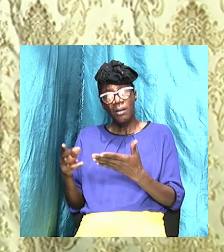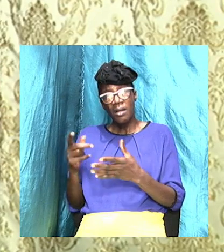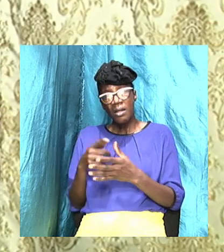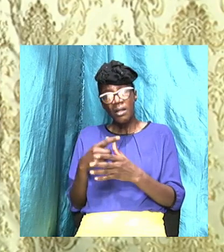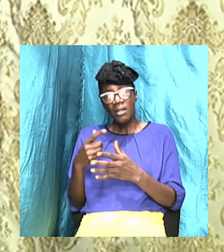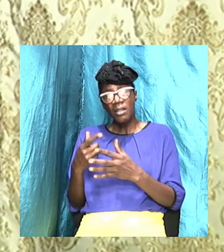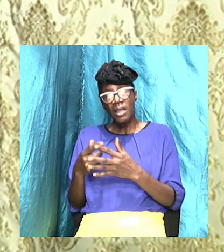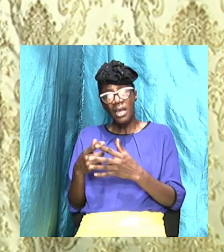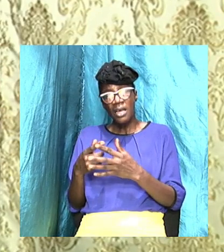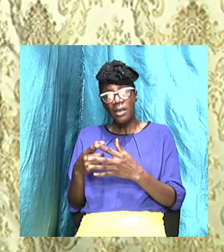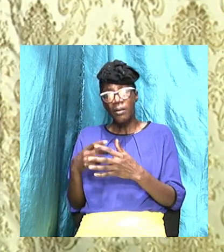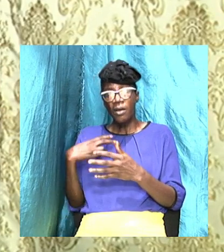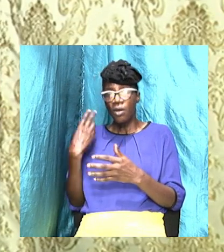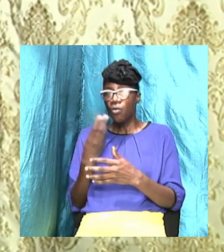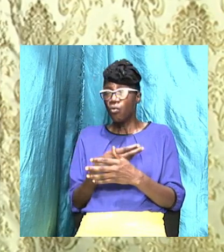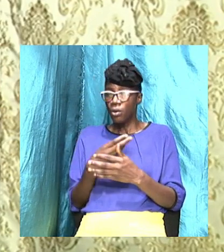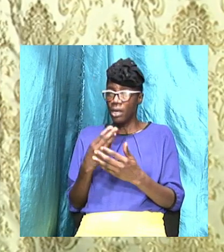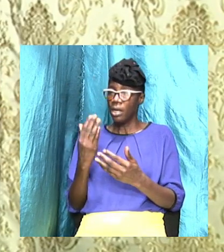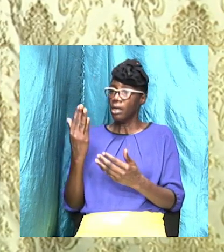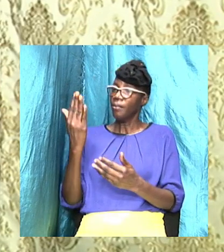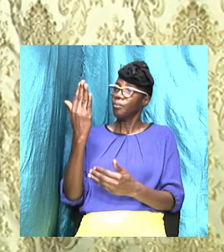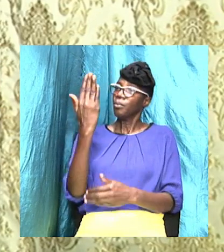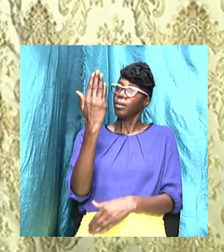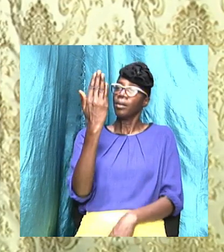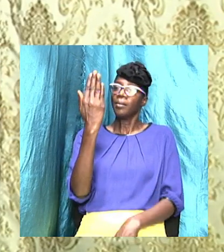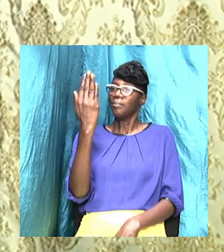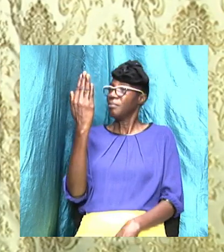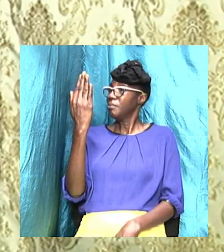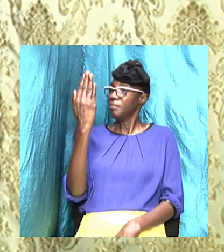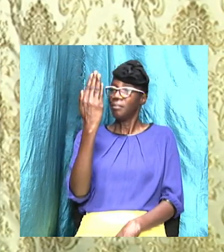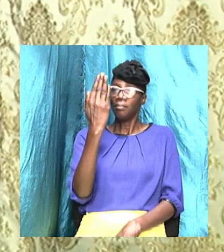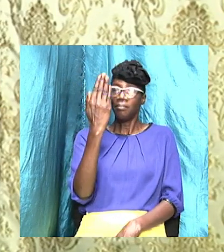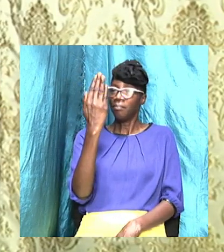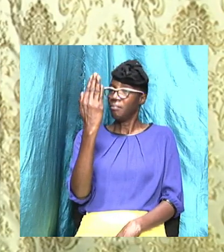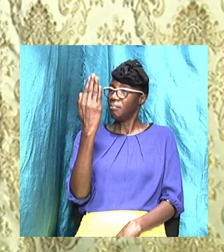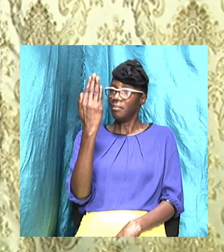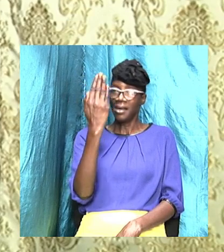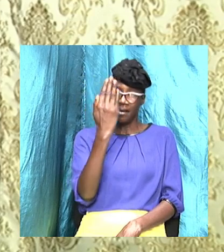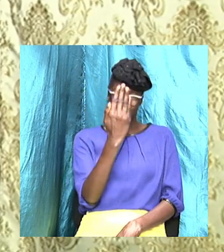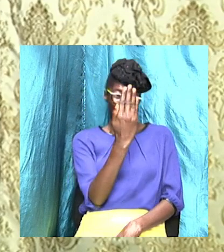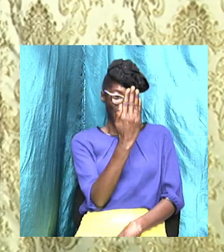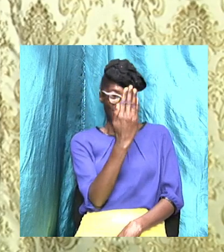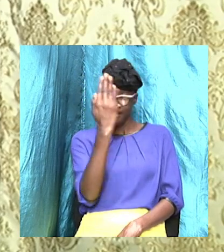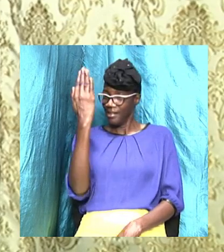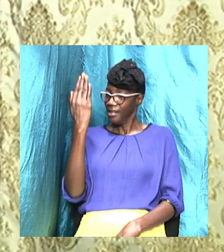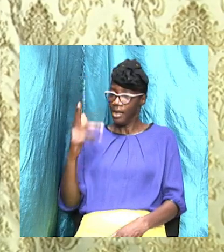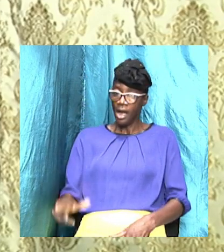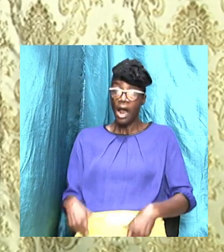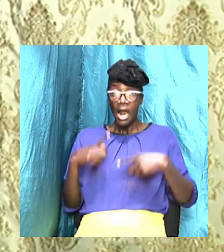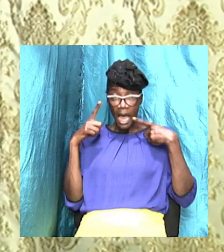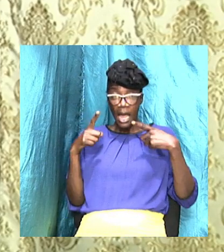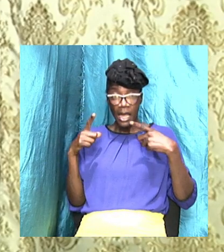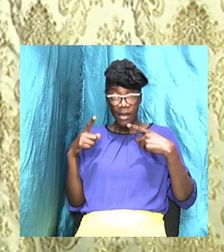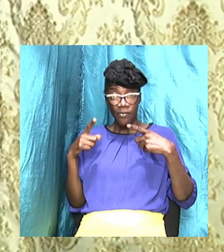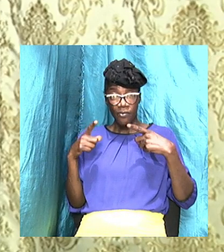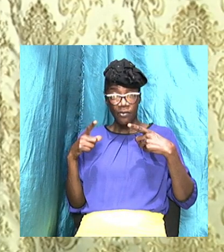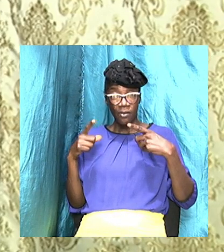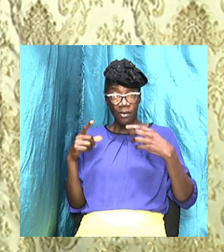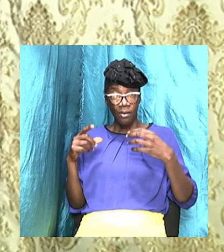Then we will mirror our life of the life of Jesus Christ.